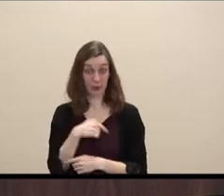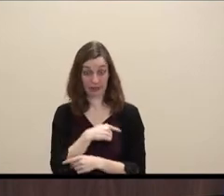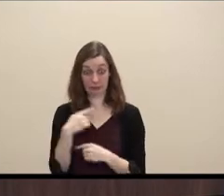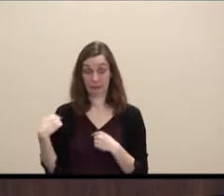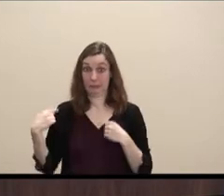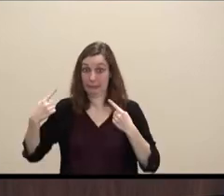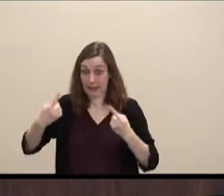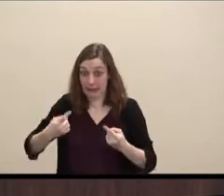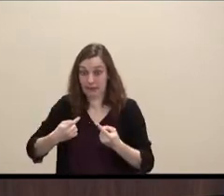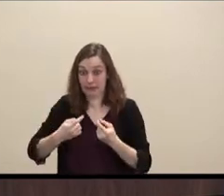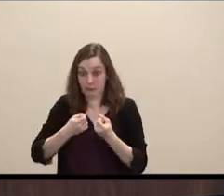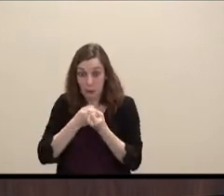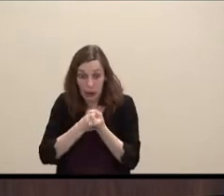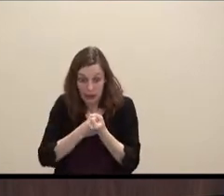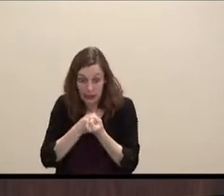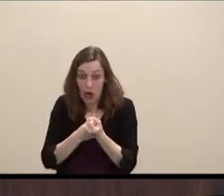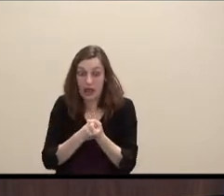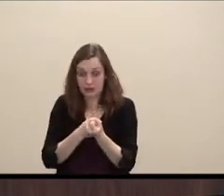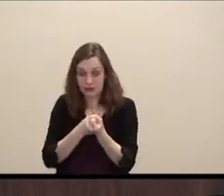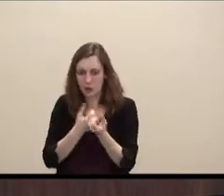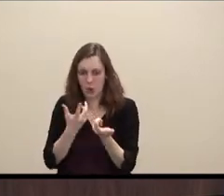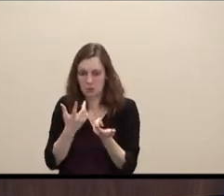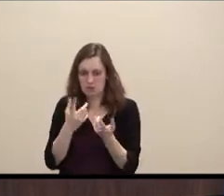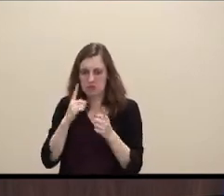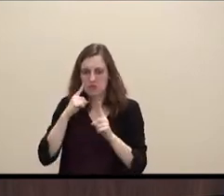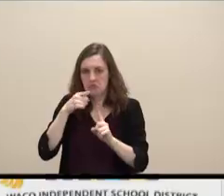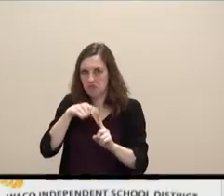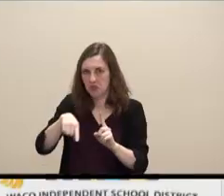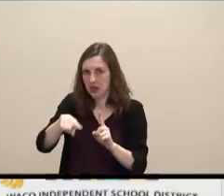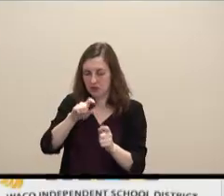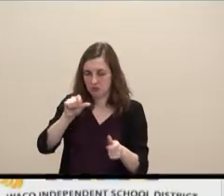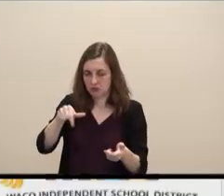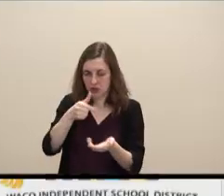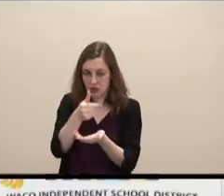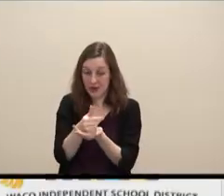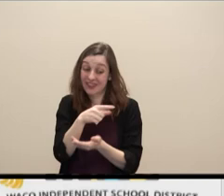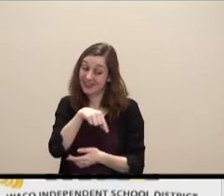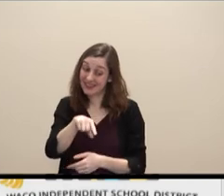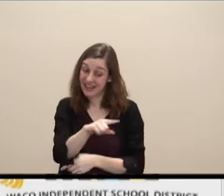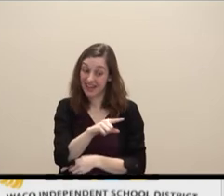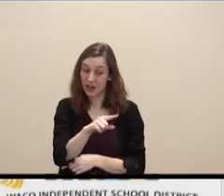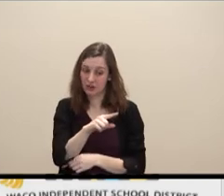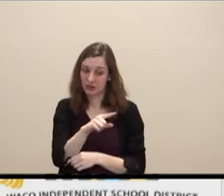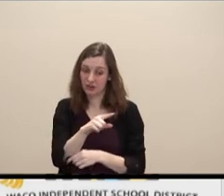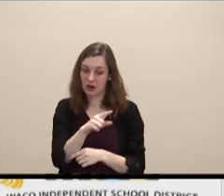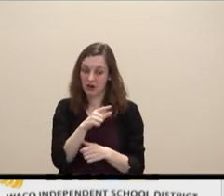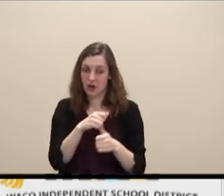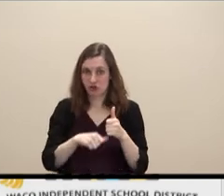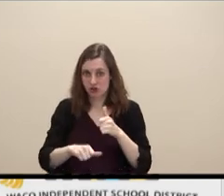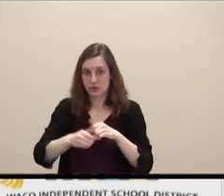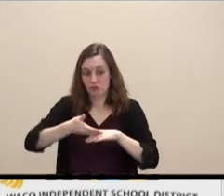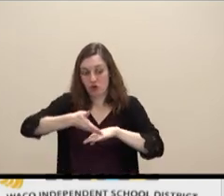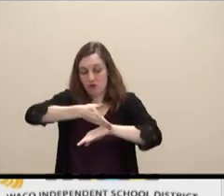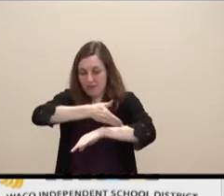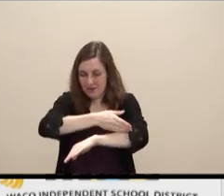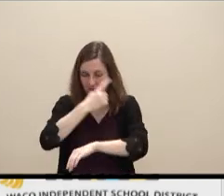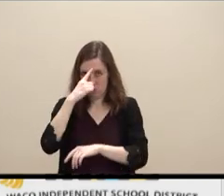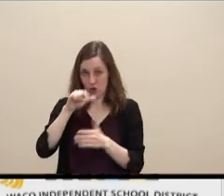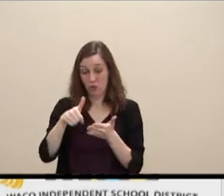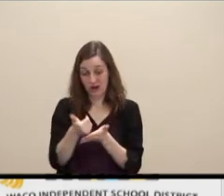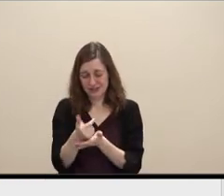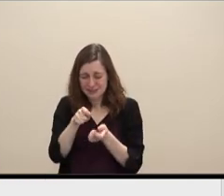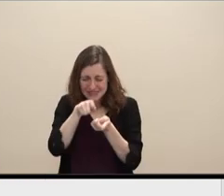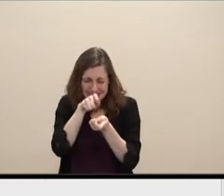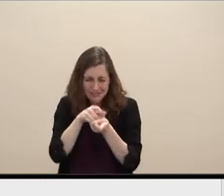they stand in terms of graduation? Now remember, Brazos is under improvement for graduation rates. There's been some very specific steps